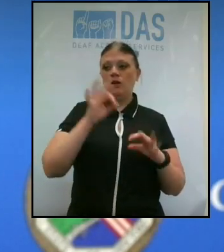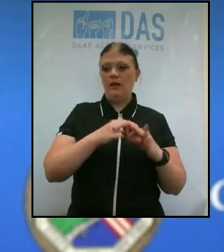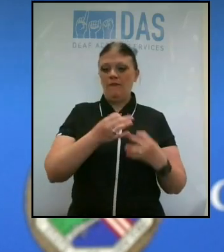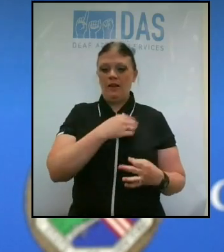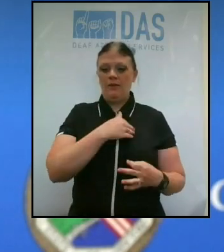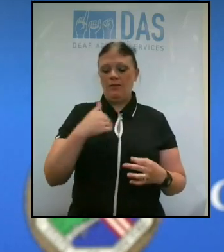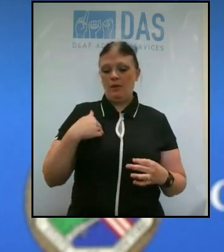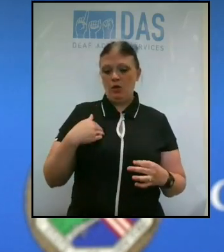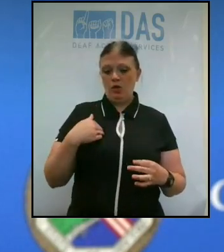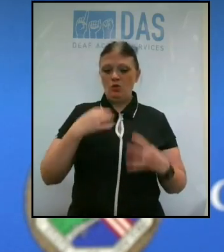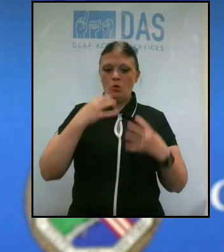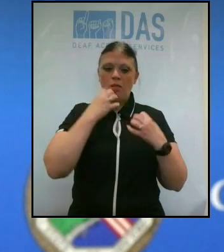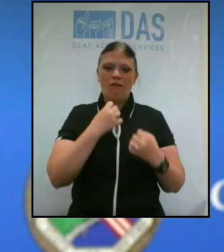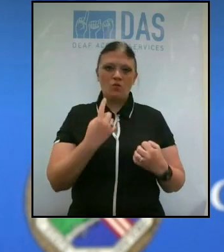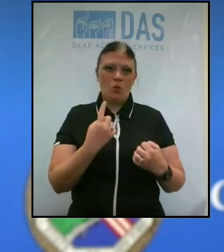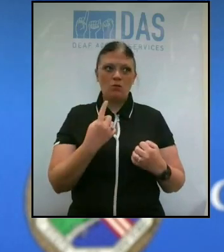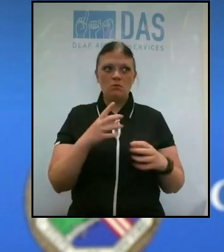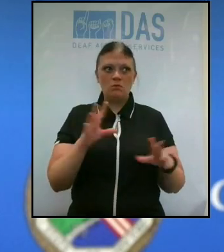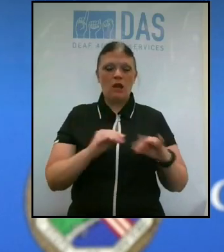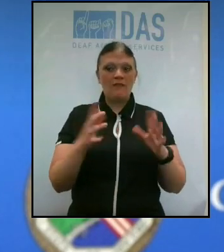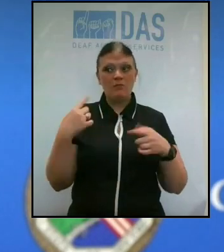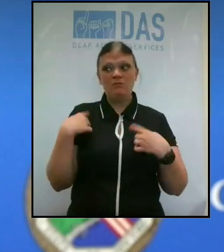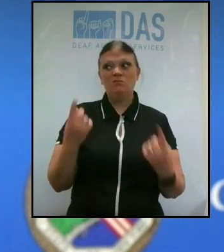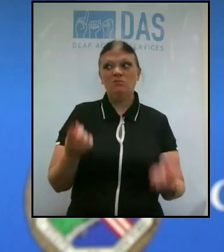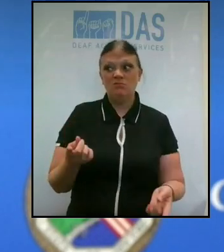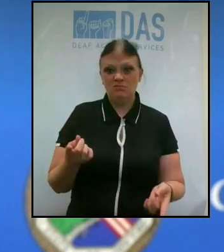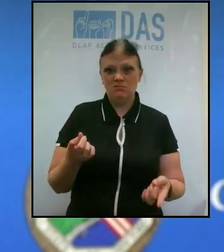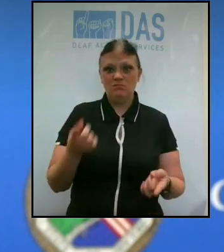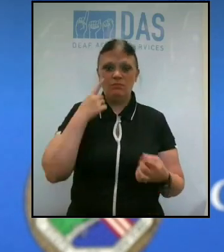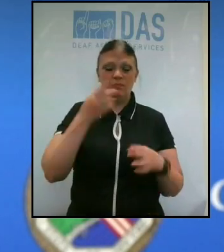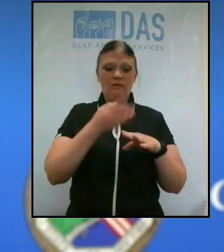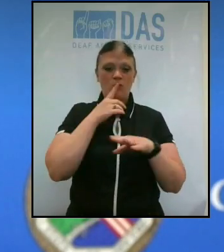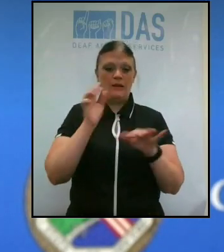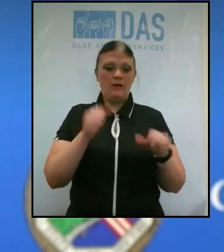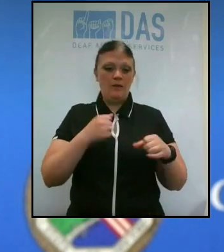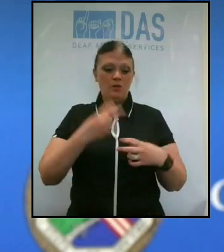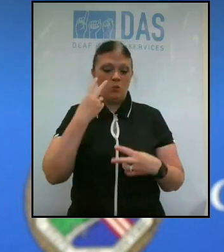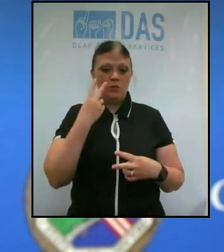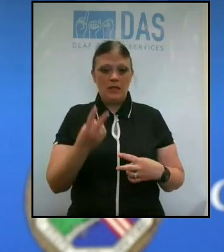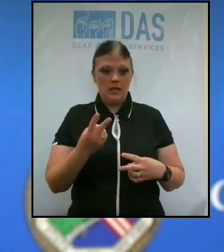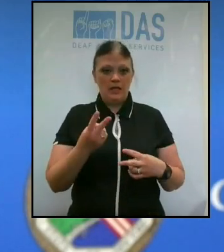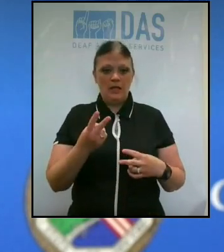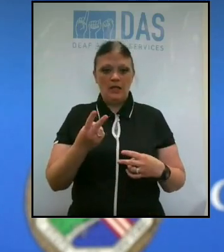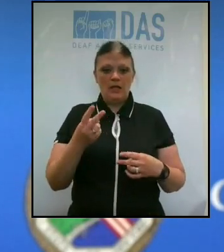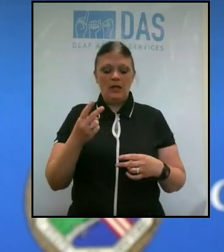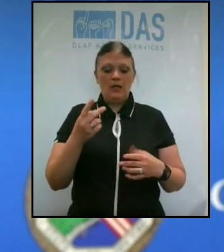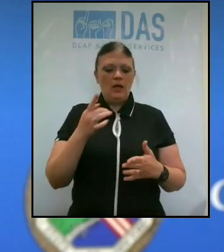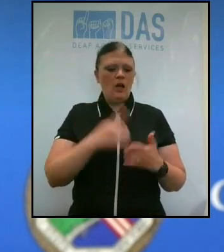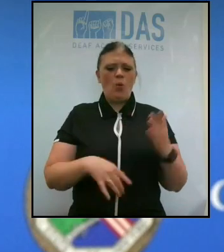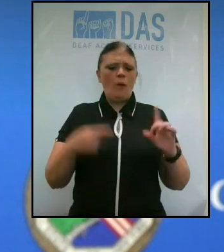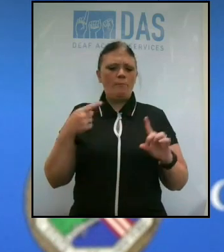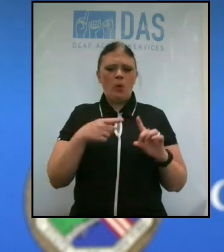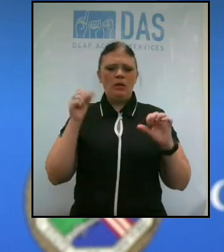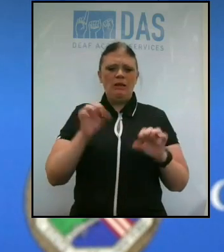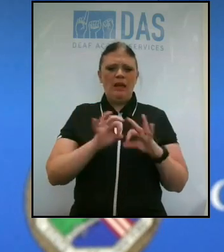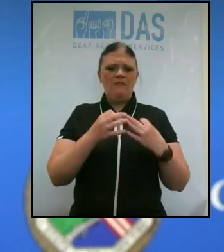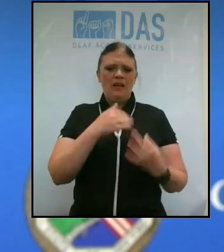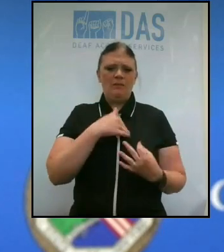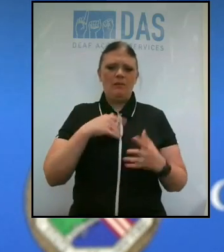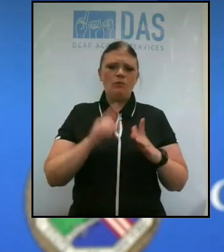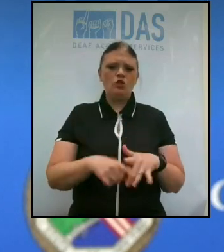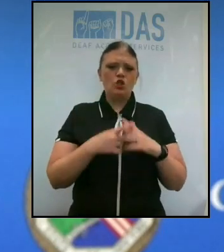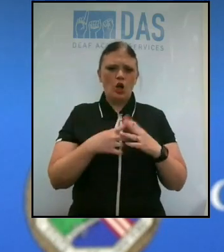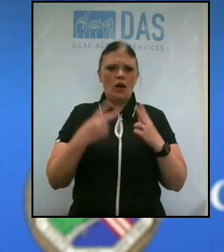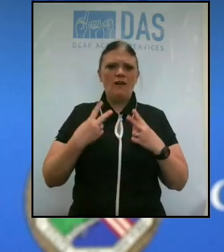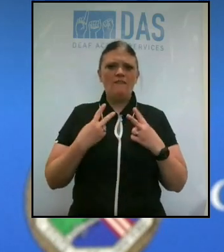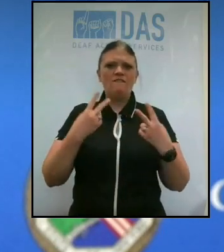loved ones. Obviously, it's been quite a while before they've been able to see them. At what point can family members start visiting these